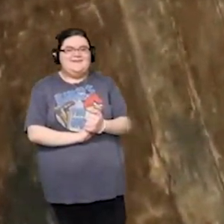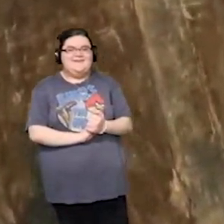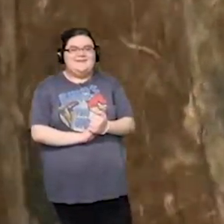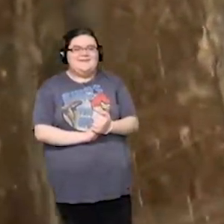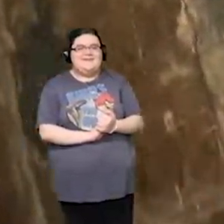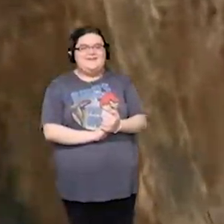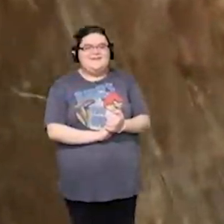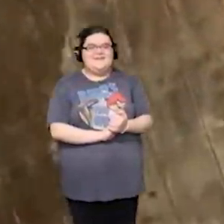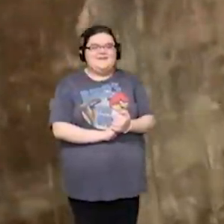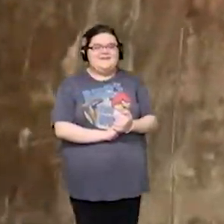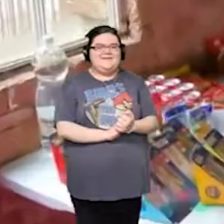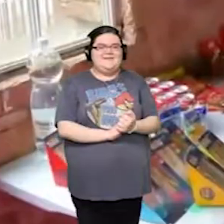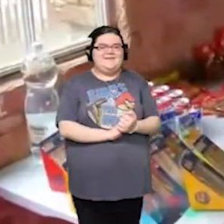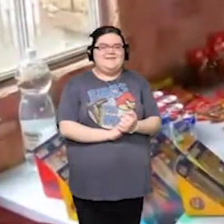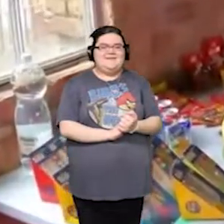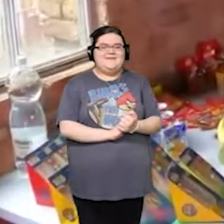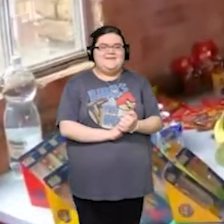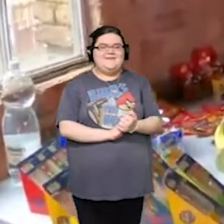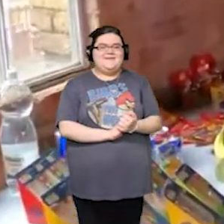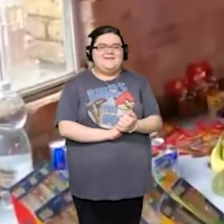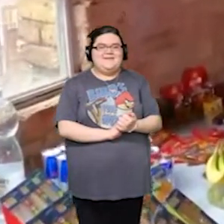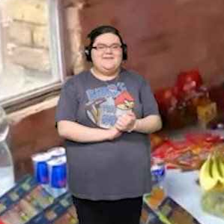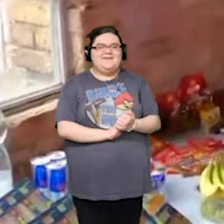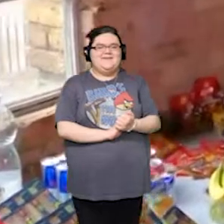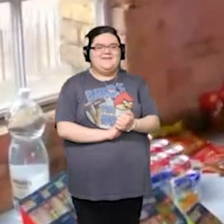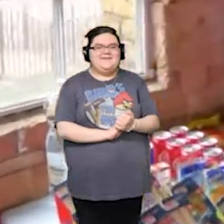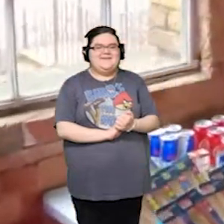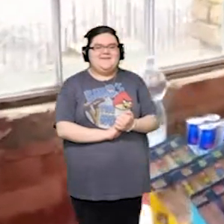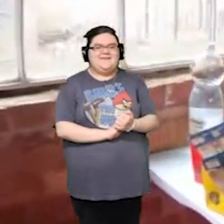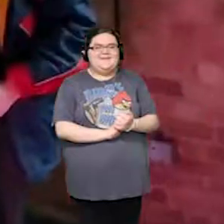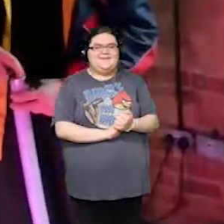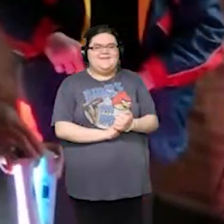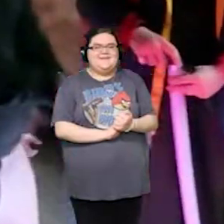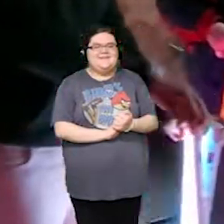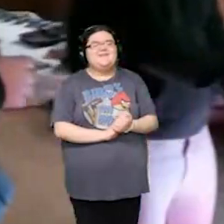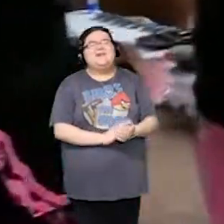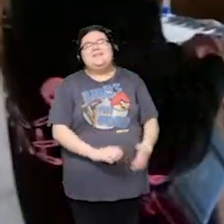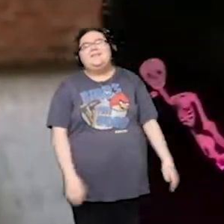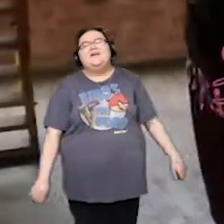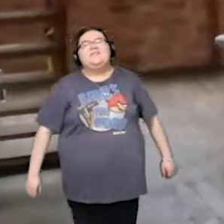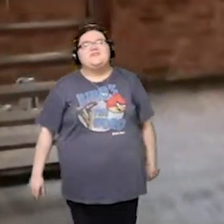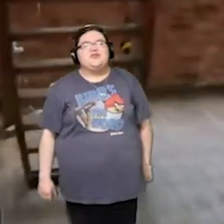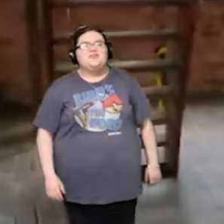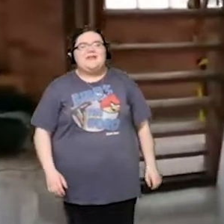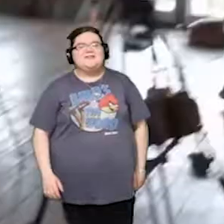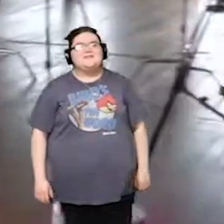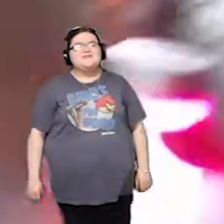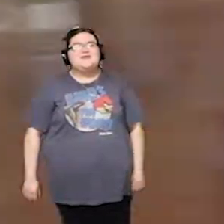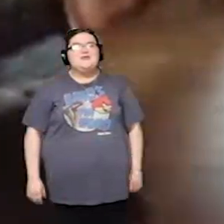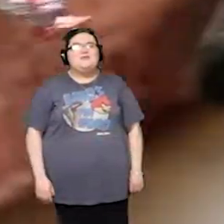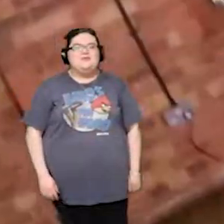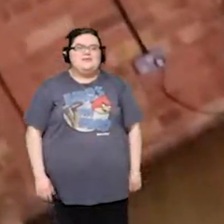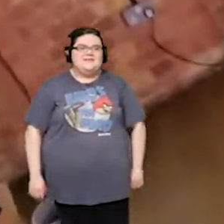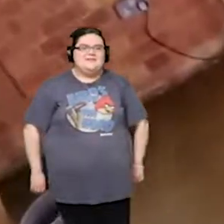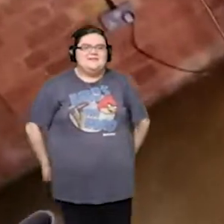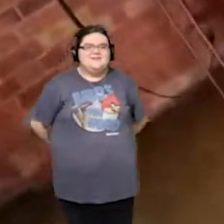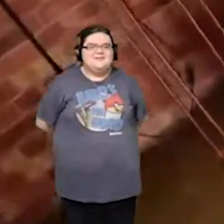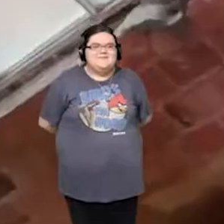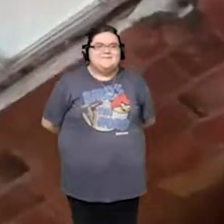Yeah, I feel like sometimes we overuse these lights, but I love using them. They're pretty. Dude, they I love those two color, lights. So they're so